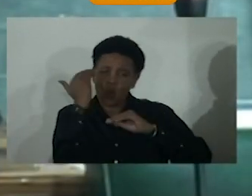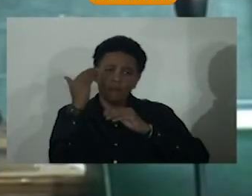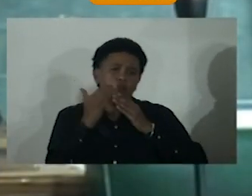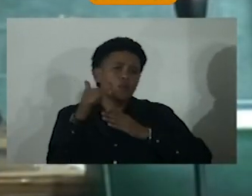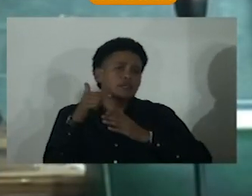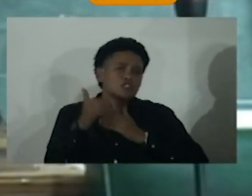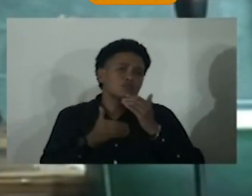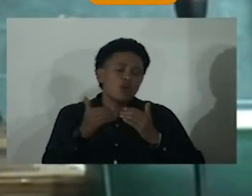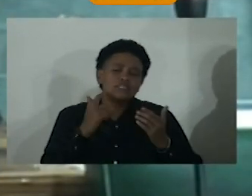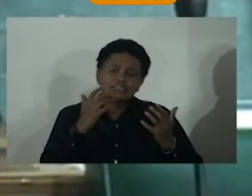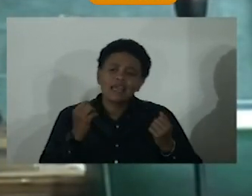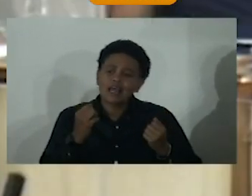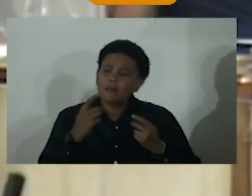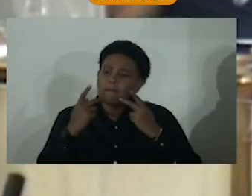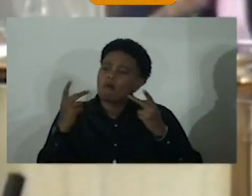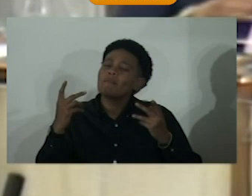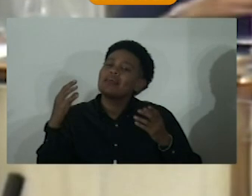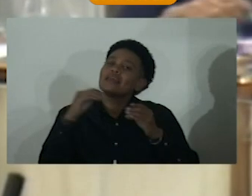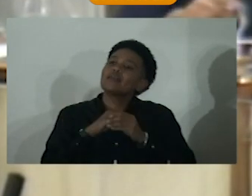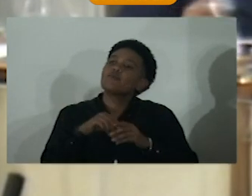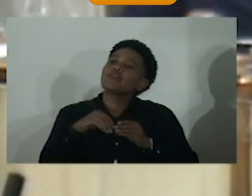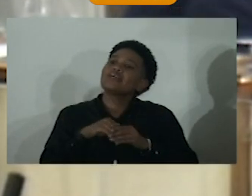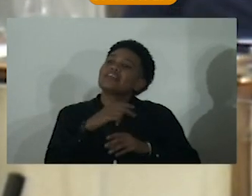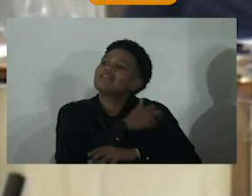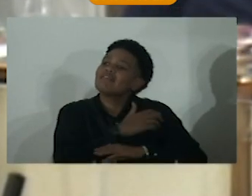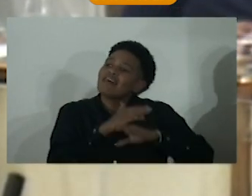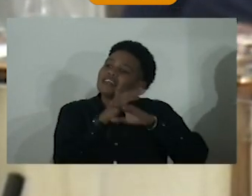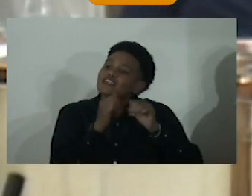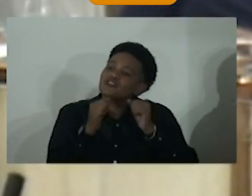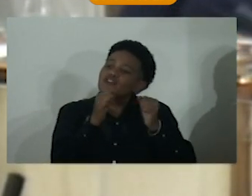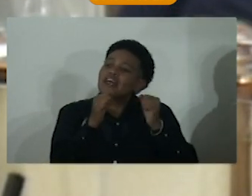process, gain public input in the vaccination